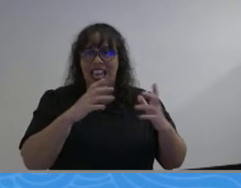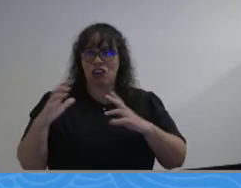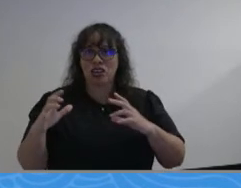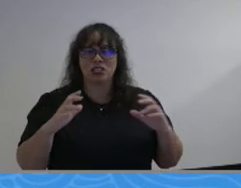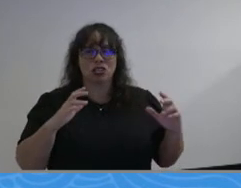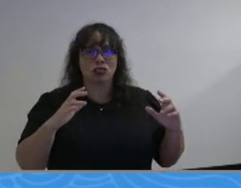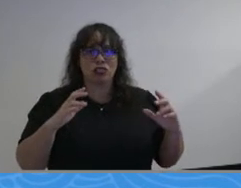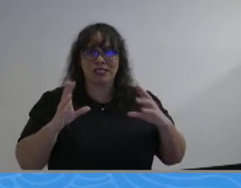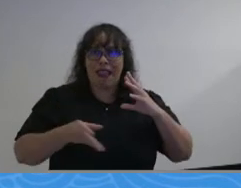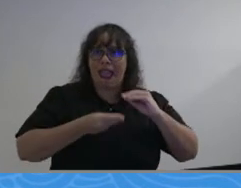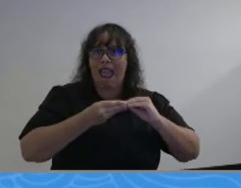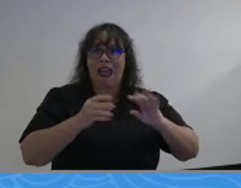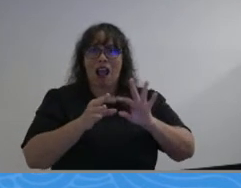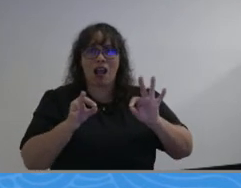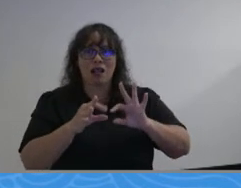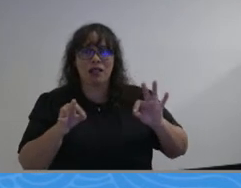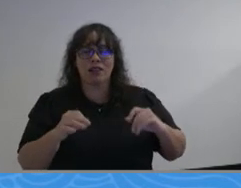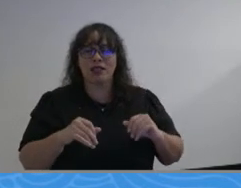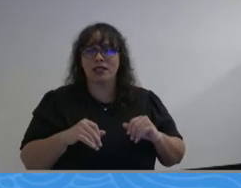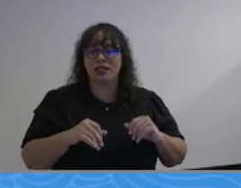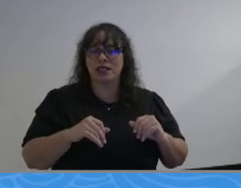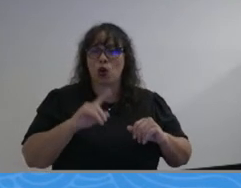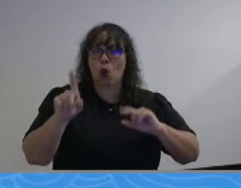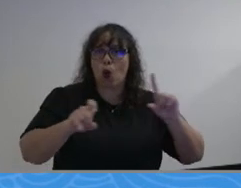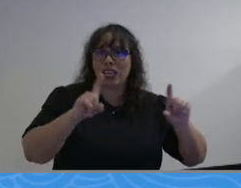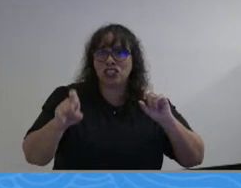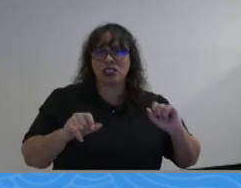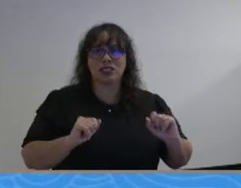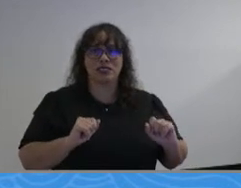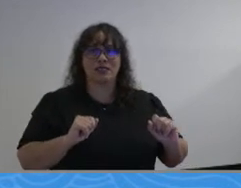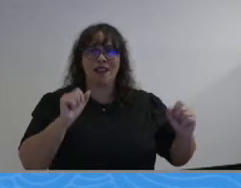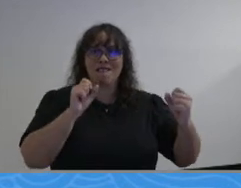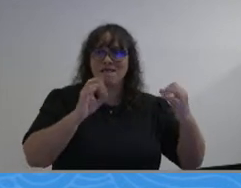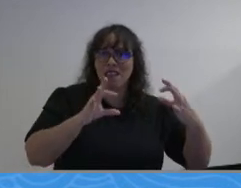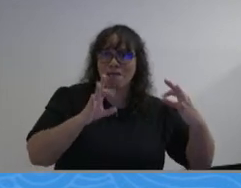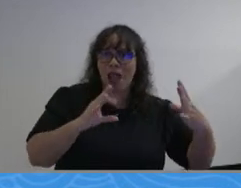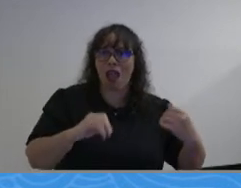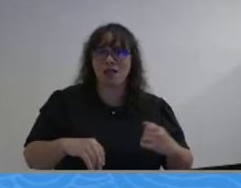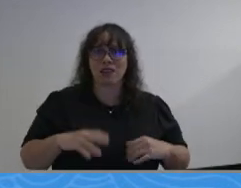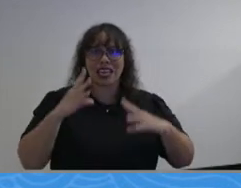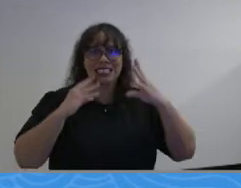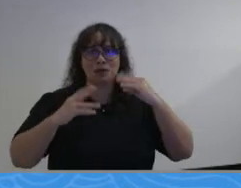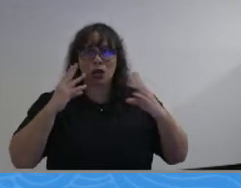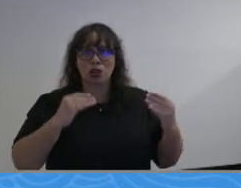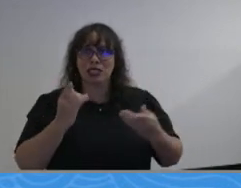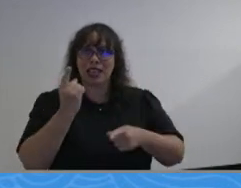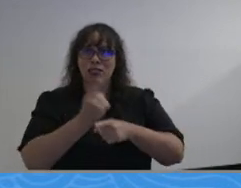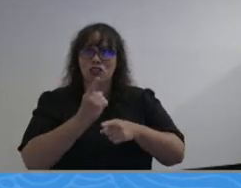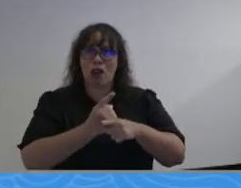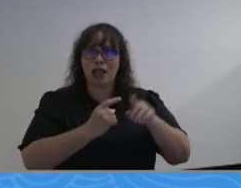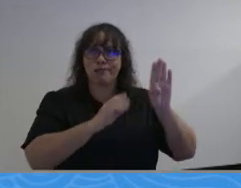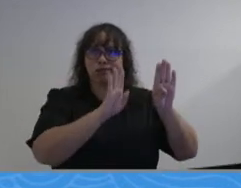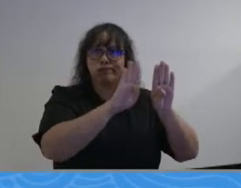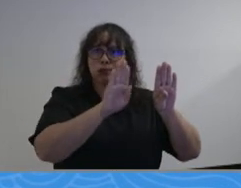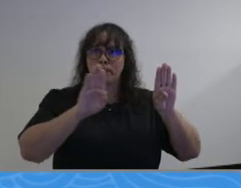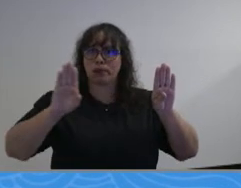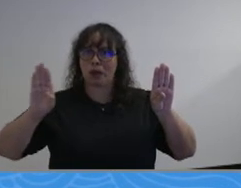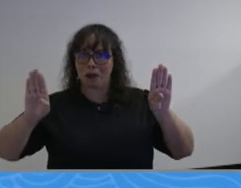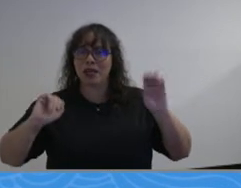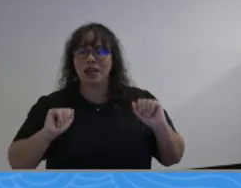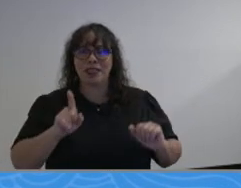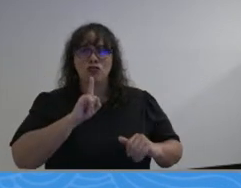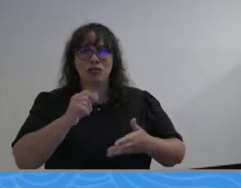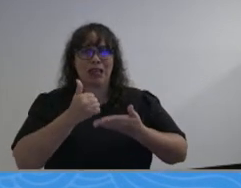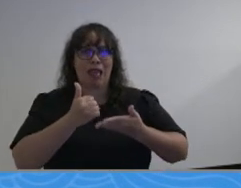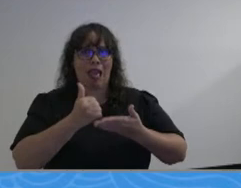drop your comments, your questions, your feedback, your experiences in the right board. And that will really help, I